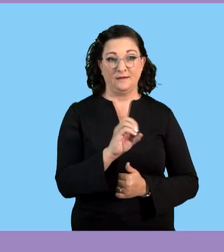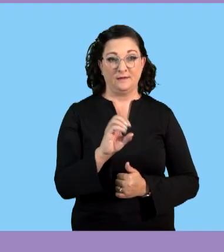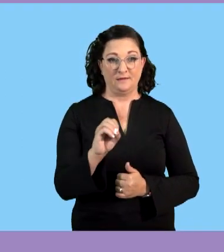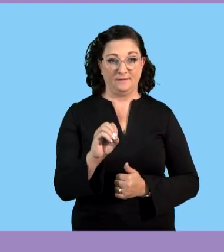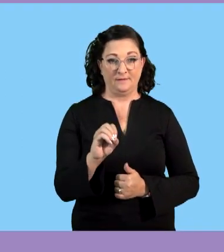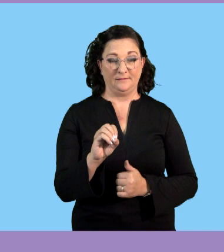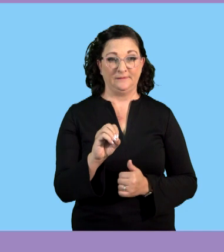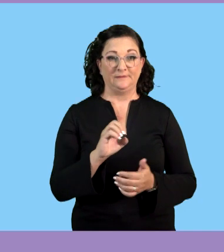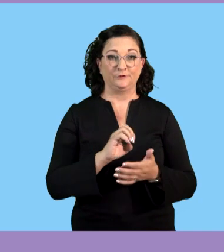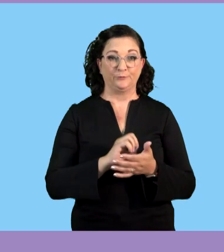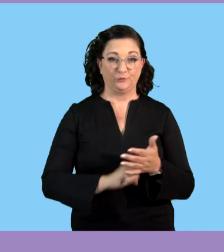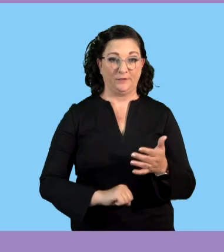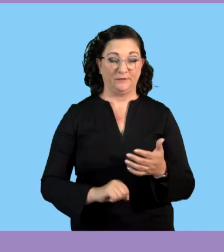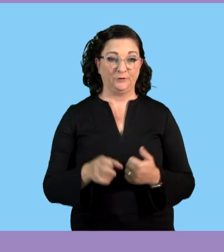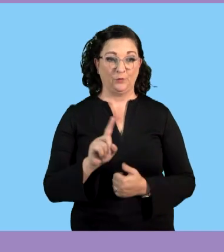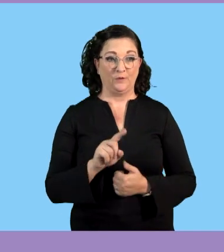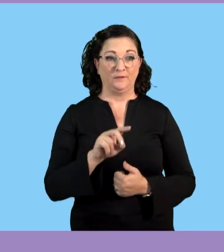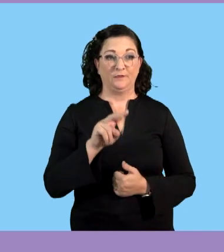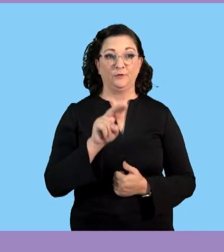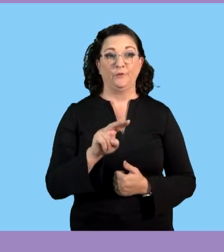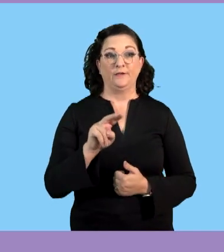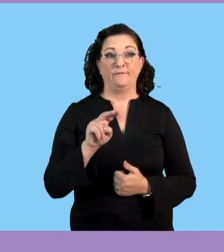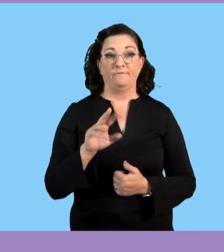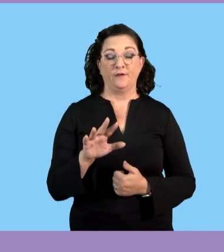169,000 subtract the